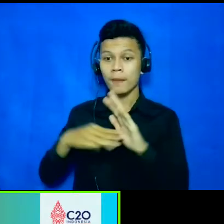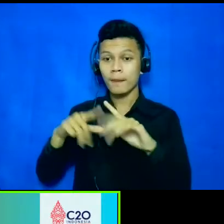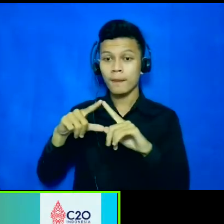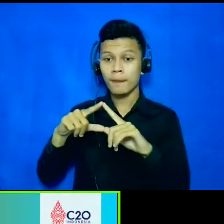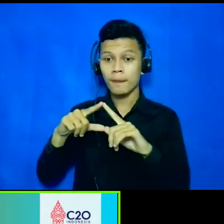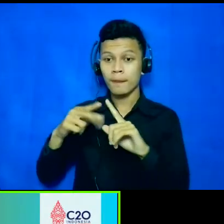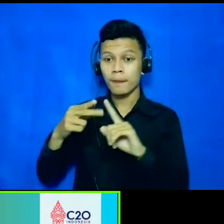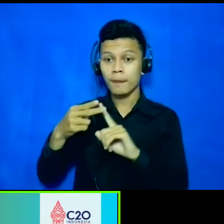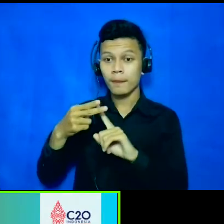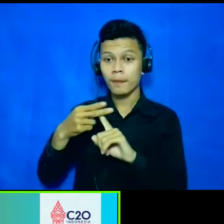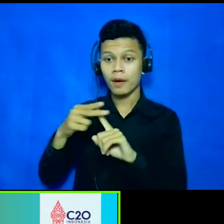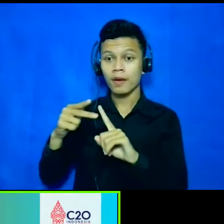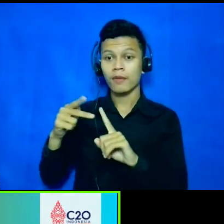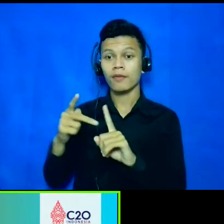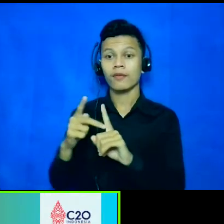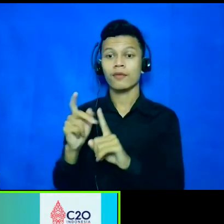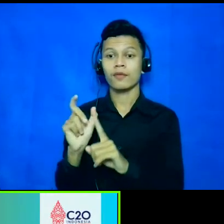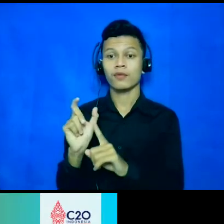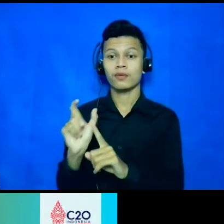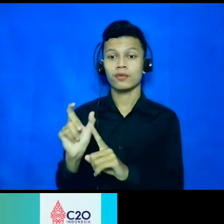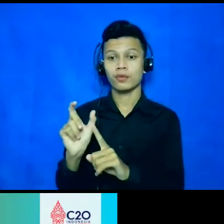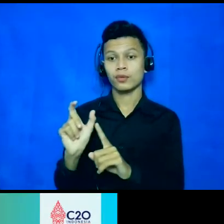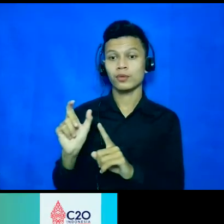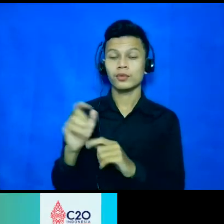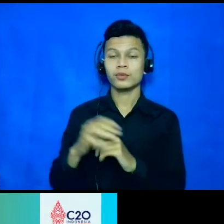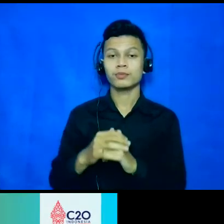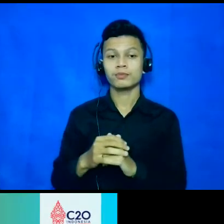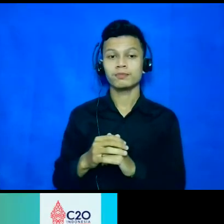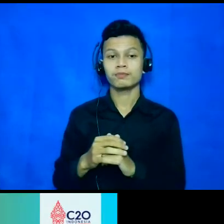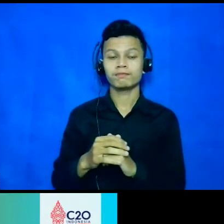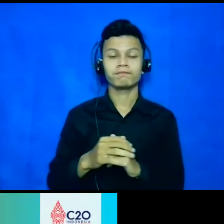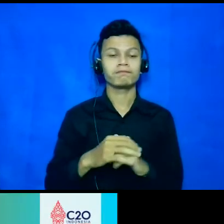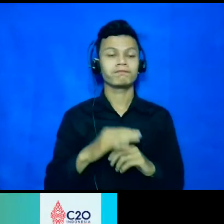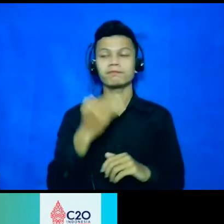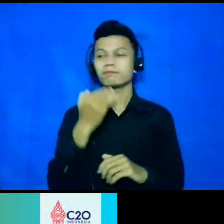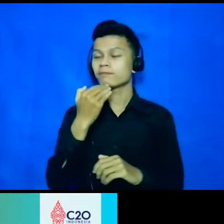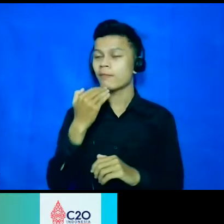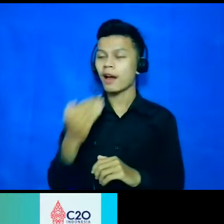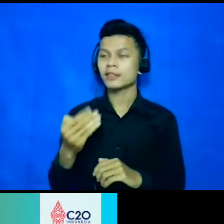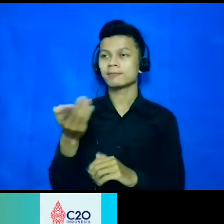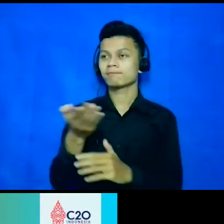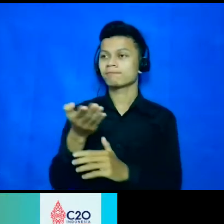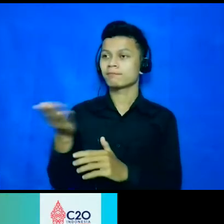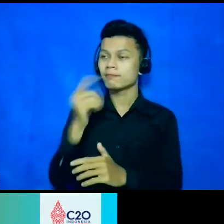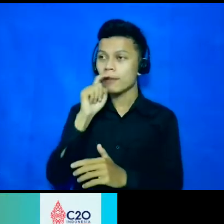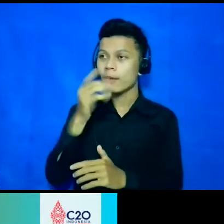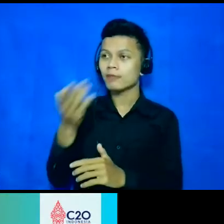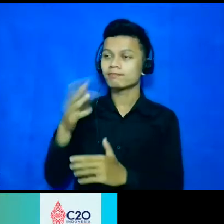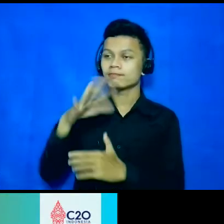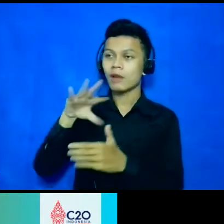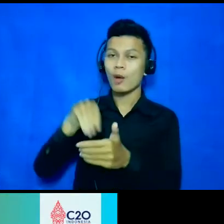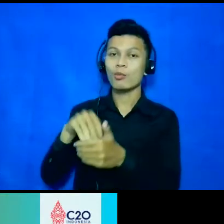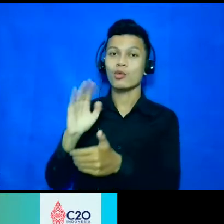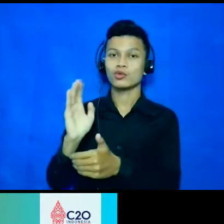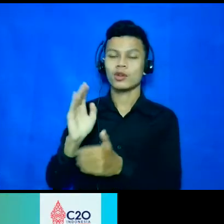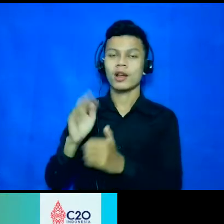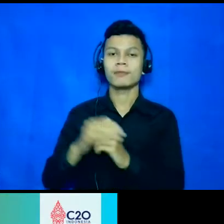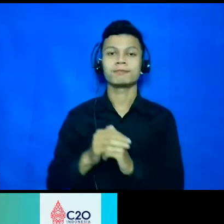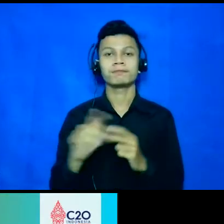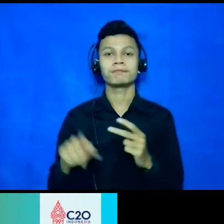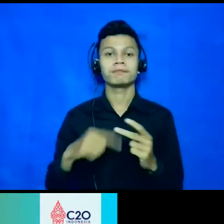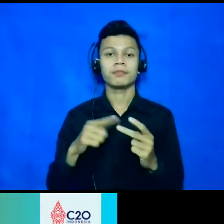Hello. Thank you for joining us. Thank you, Bapak. Secondly, we are also joined by Bapak Dr.